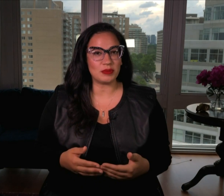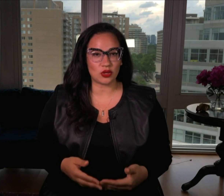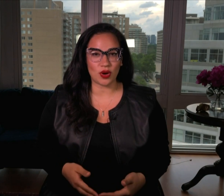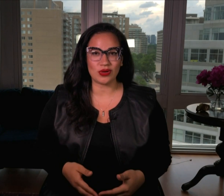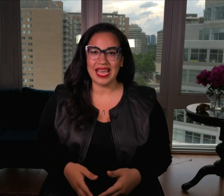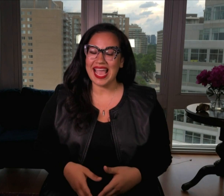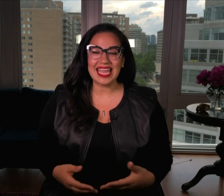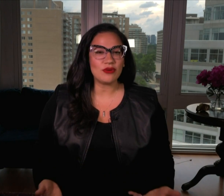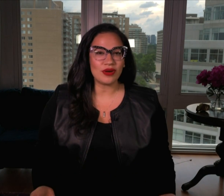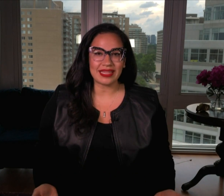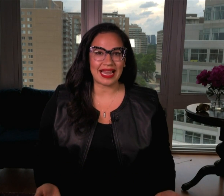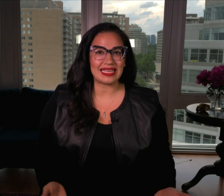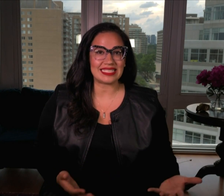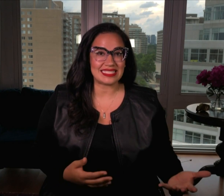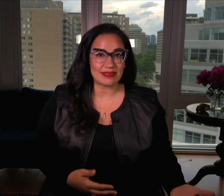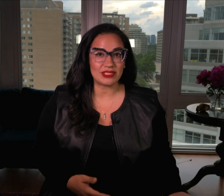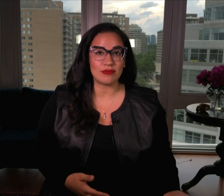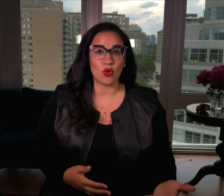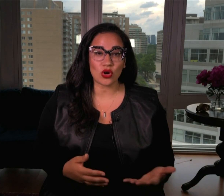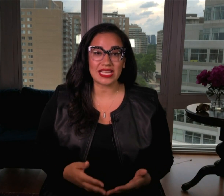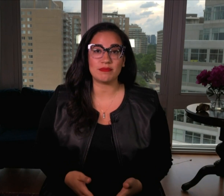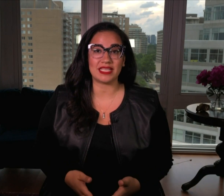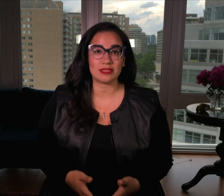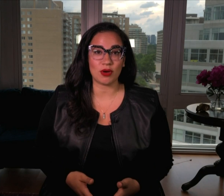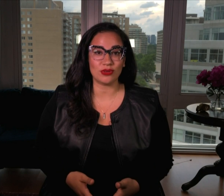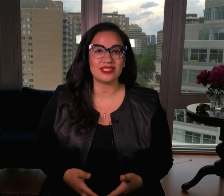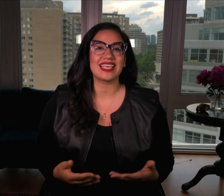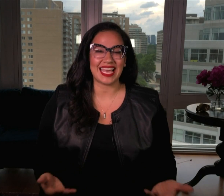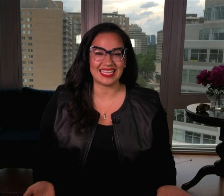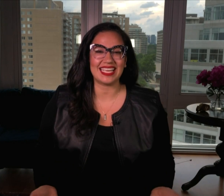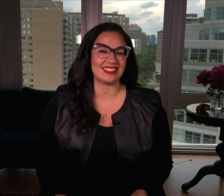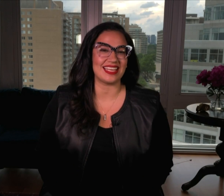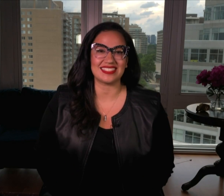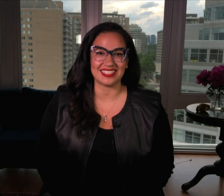and they told me, quote, anyone that has a symptom or has been exposed can get tested.